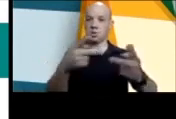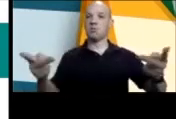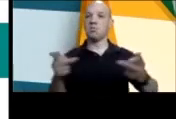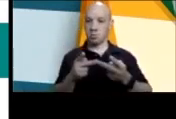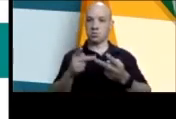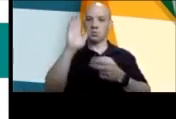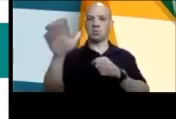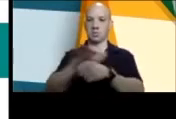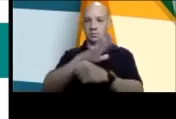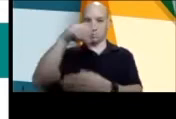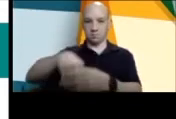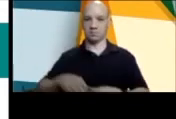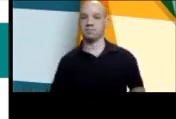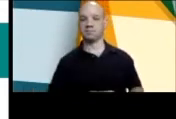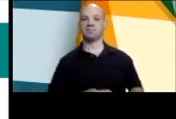filled.